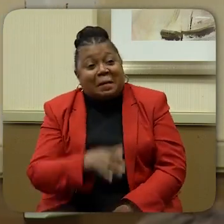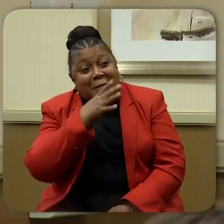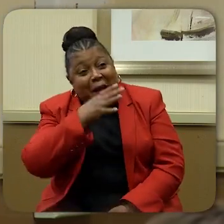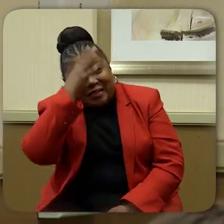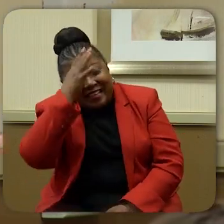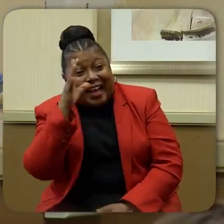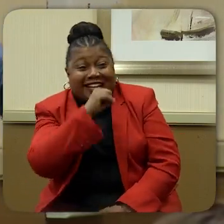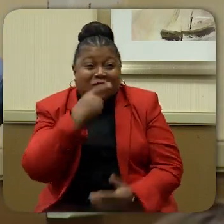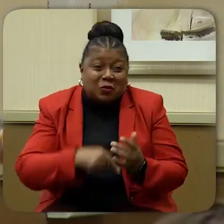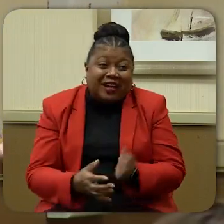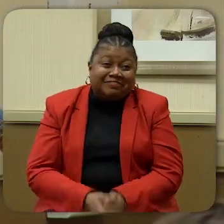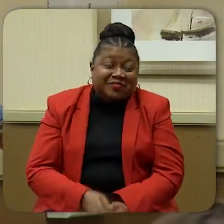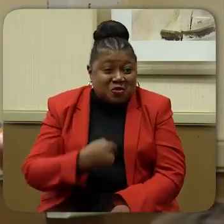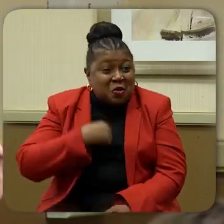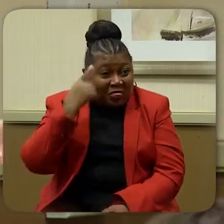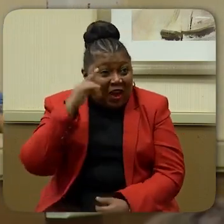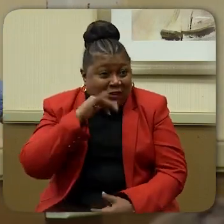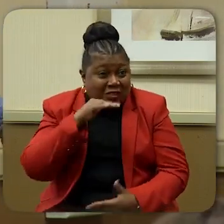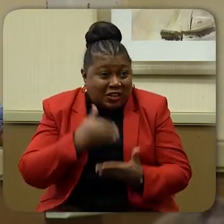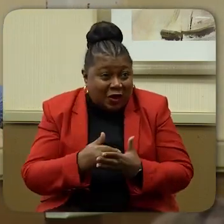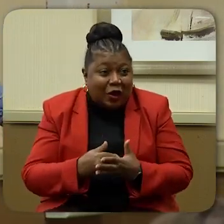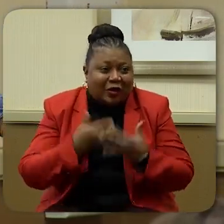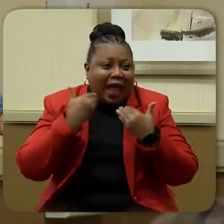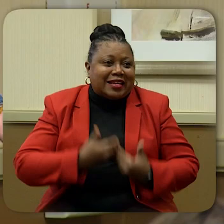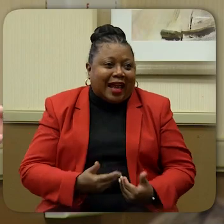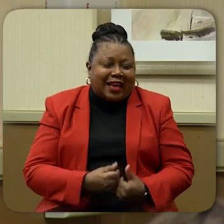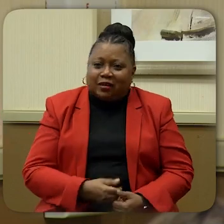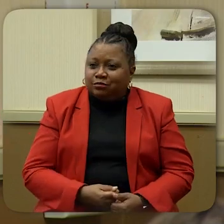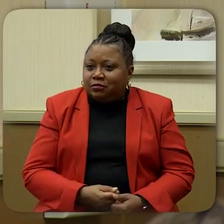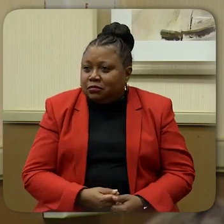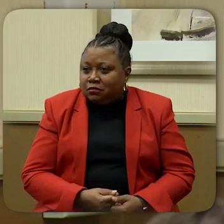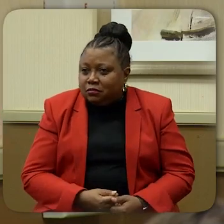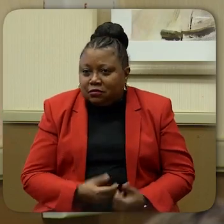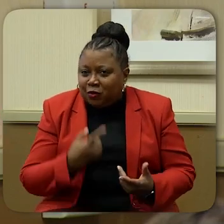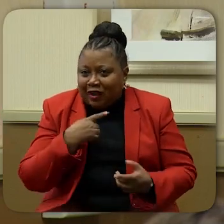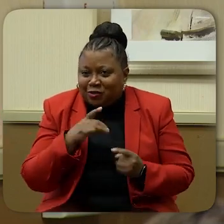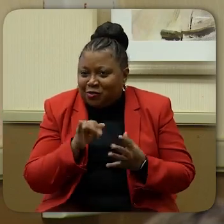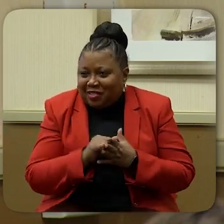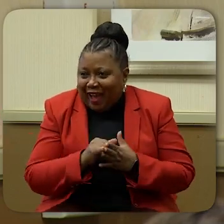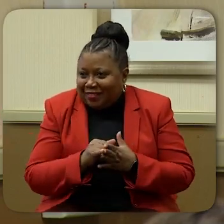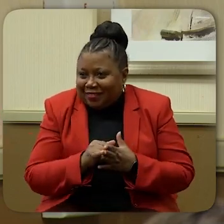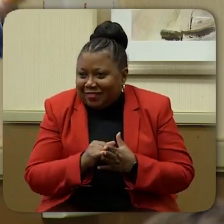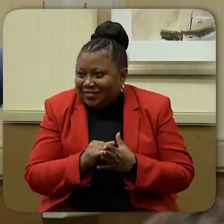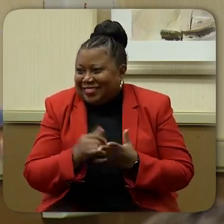Mom and Dad, guess what? You thought I was your daughter and I am, right? Like